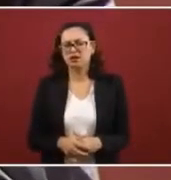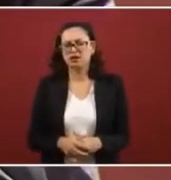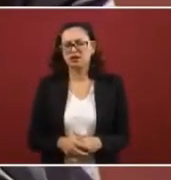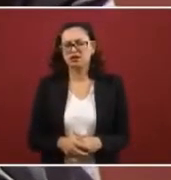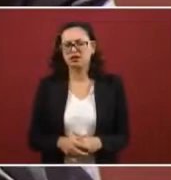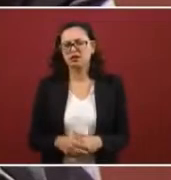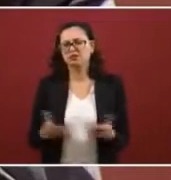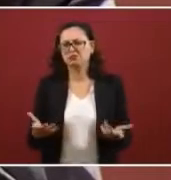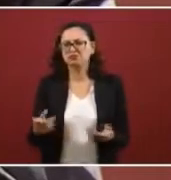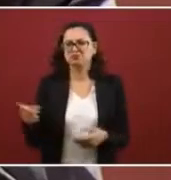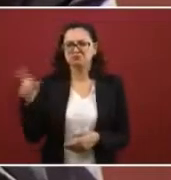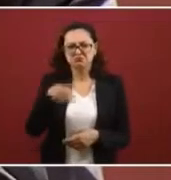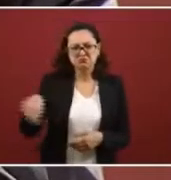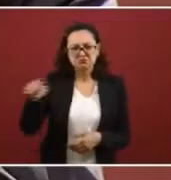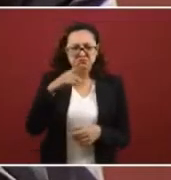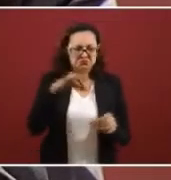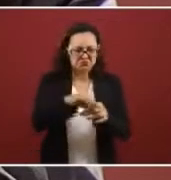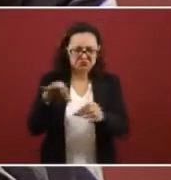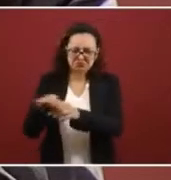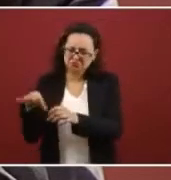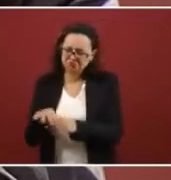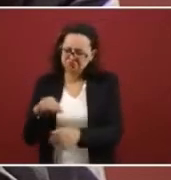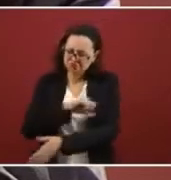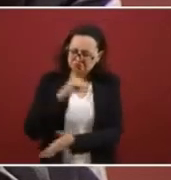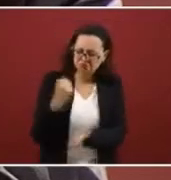medida, this measure,